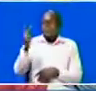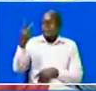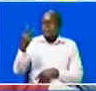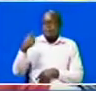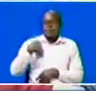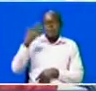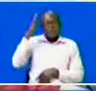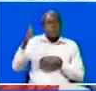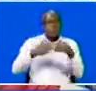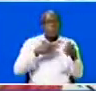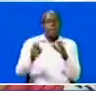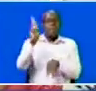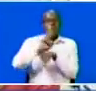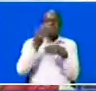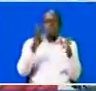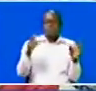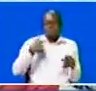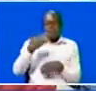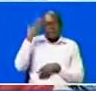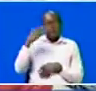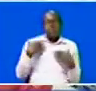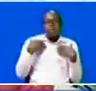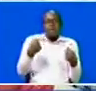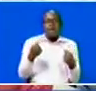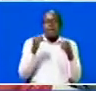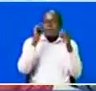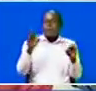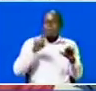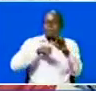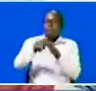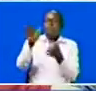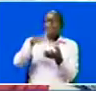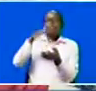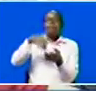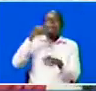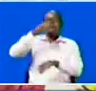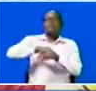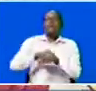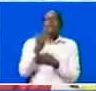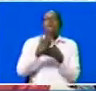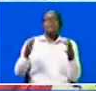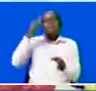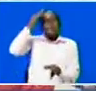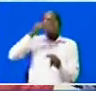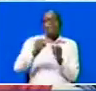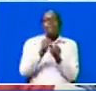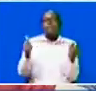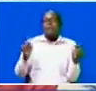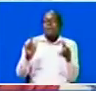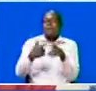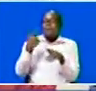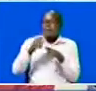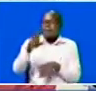I've already taken it. I don't know my health stake. So what if I go to a supermarket and pick something in good faith and then I find out